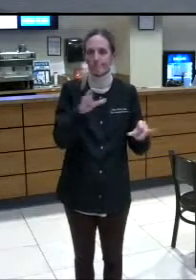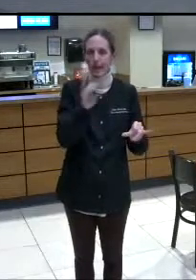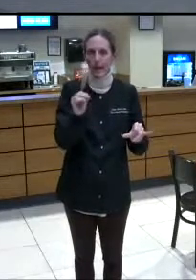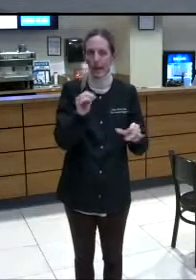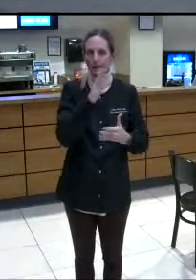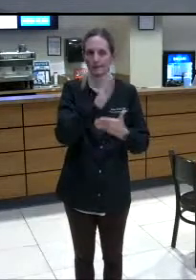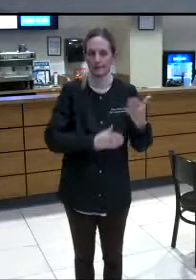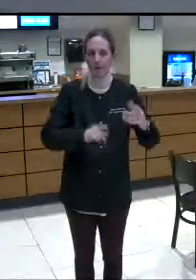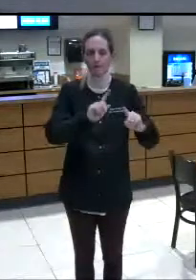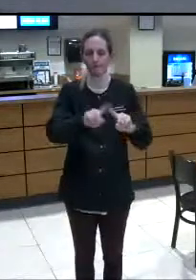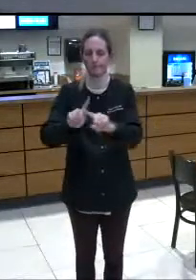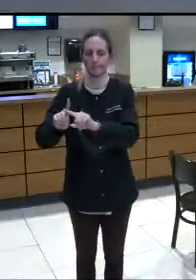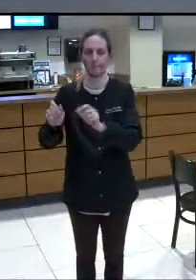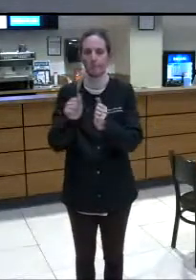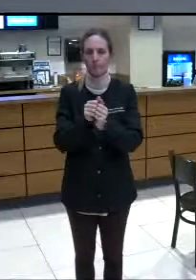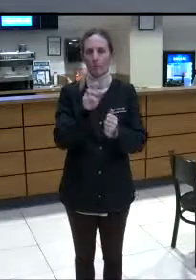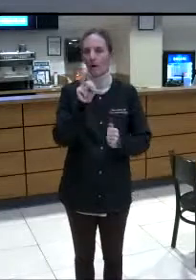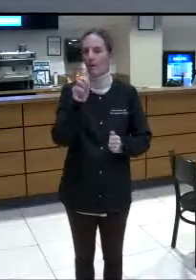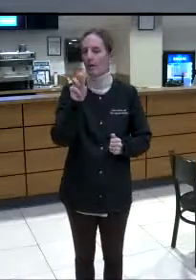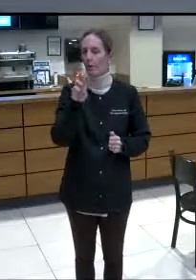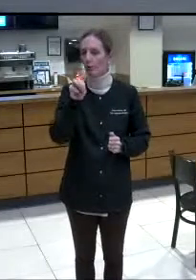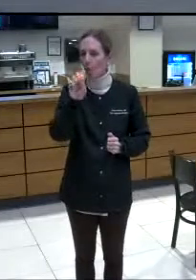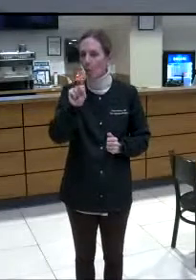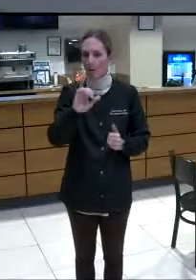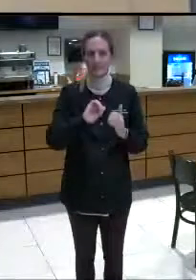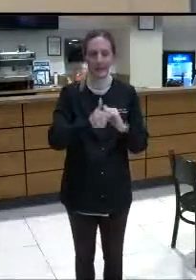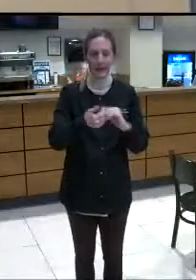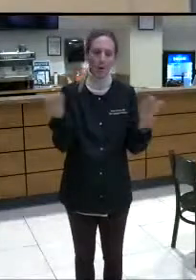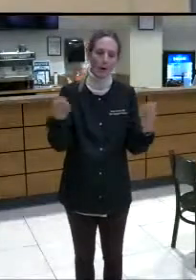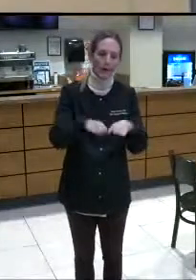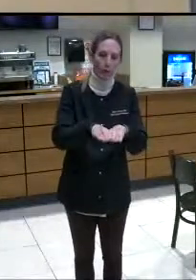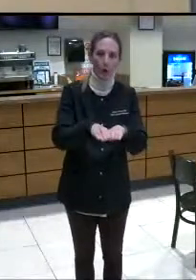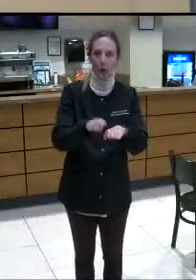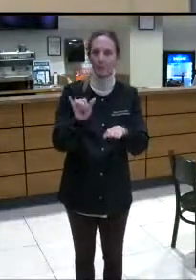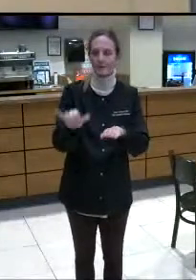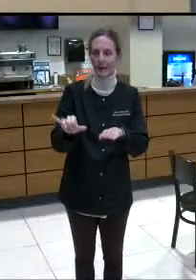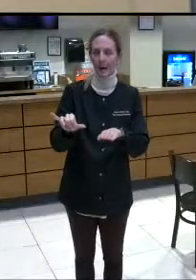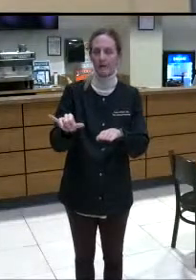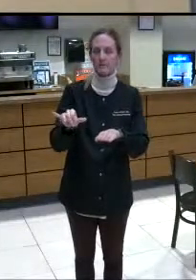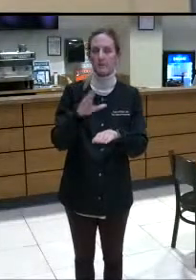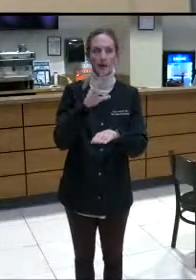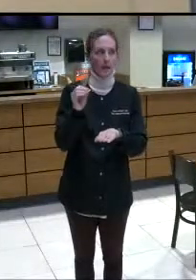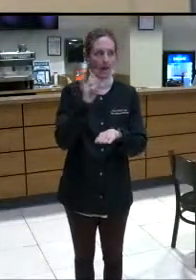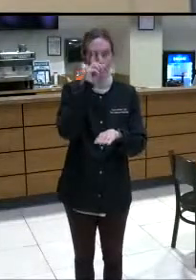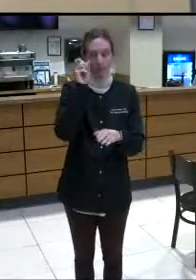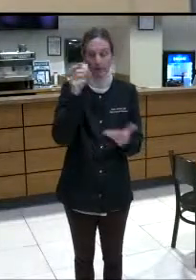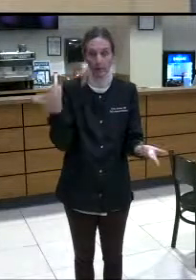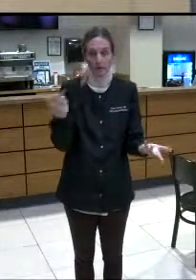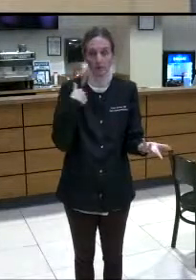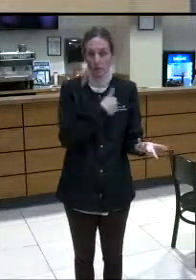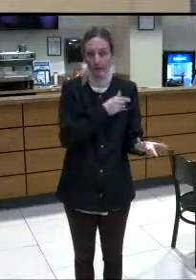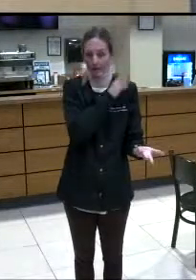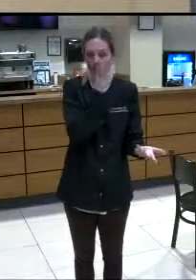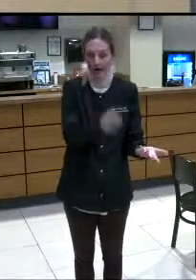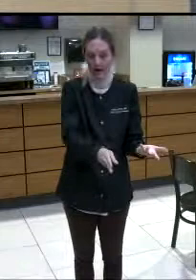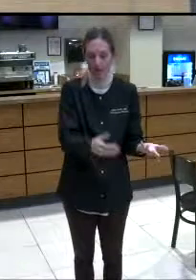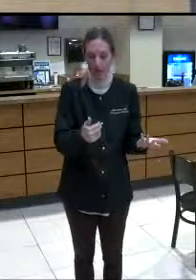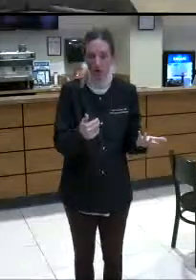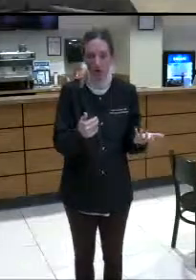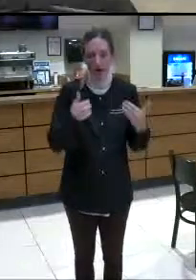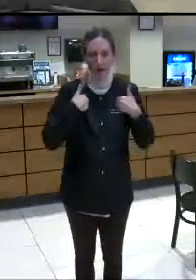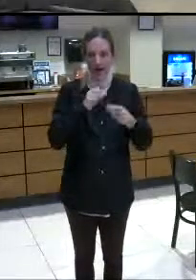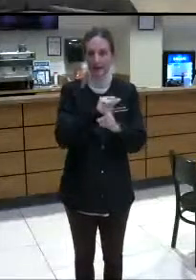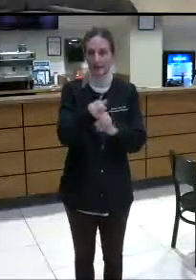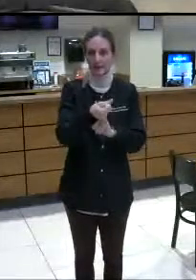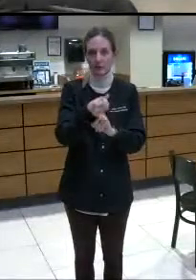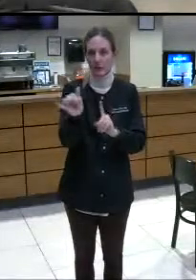next steps. And I'd like for us to have a discussion about how we close that. And because we've never flushed out, if we have a